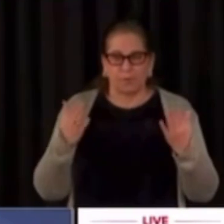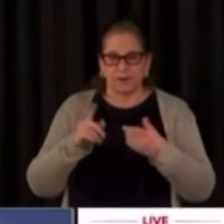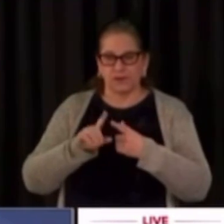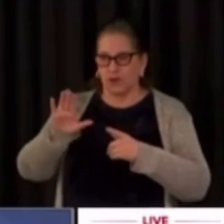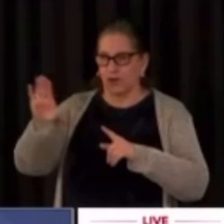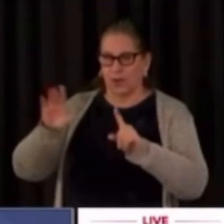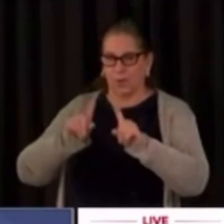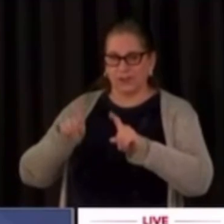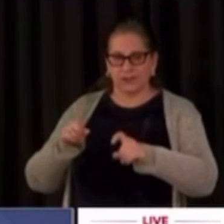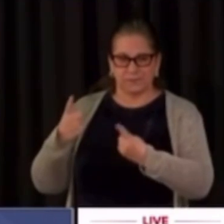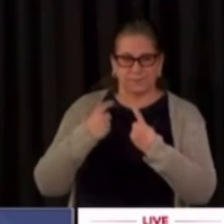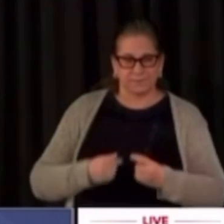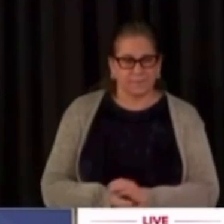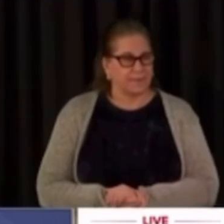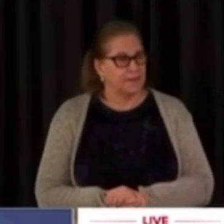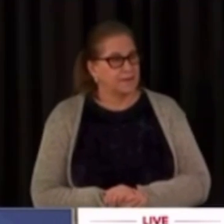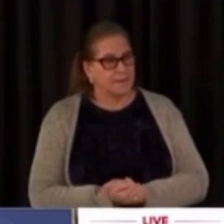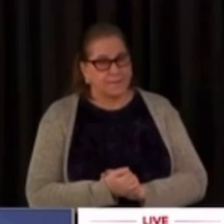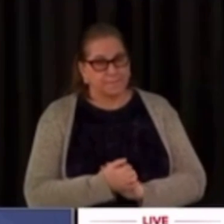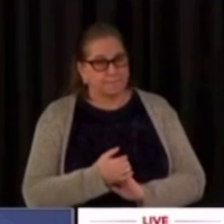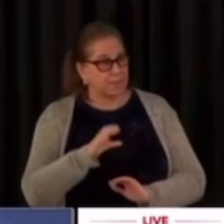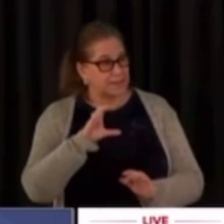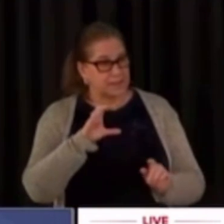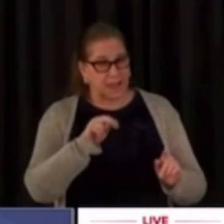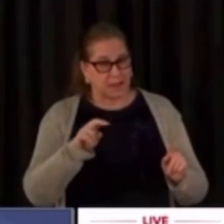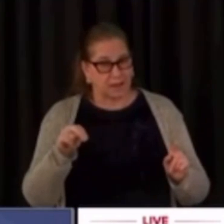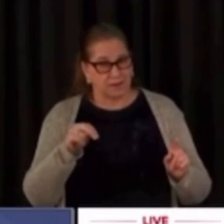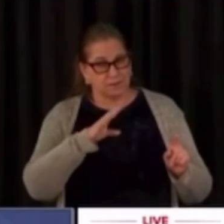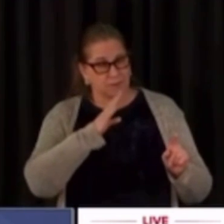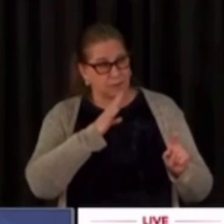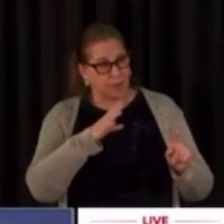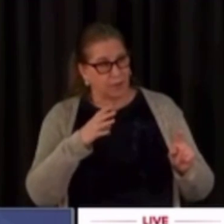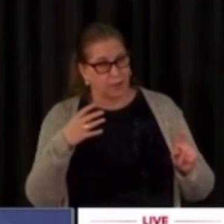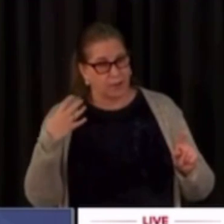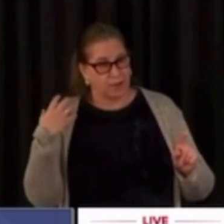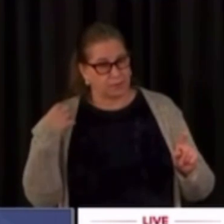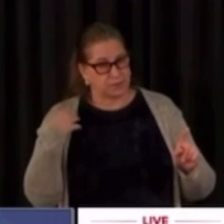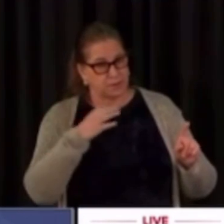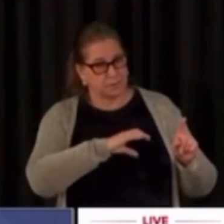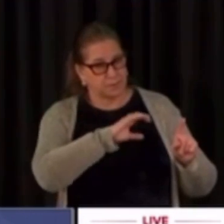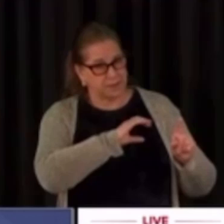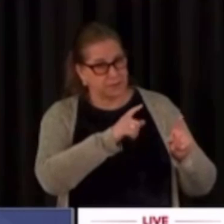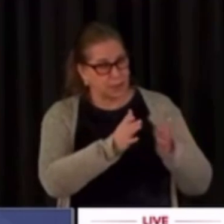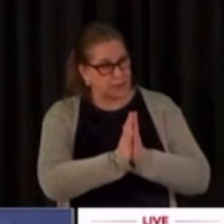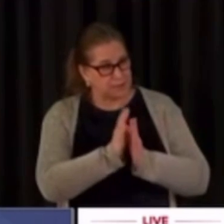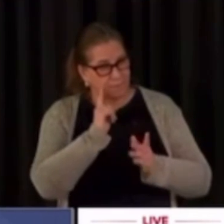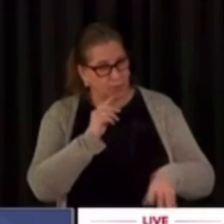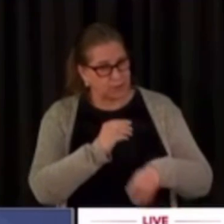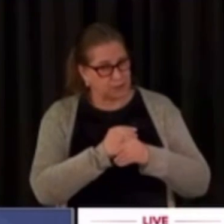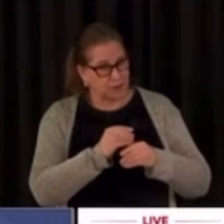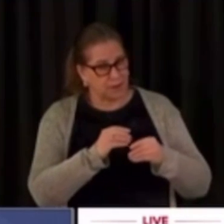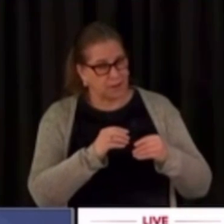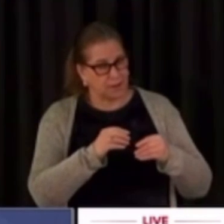Capitol Police Chief Sund said that he pled with the Pentagon for extra help from the National Guard as the Capitol